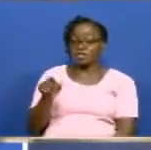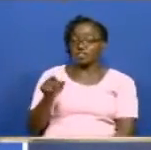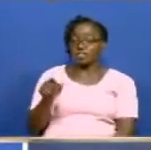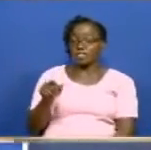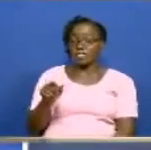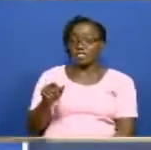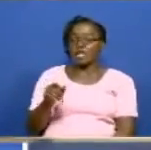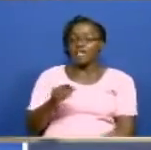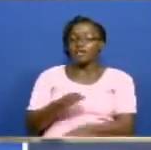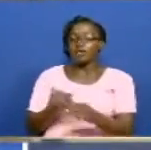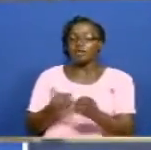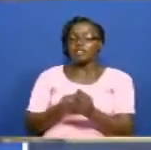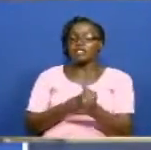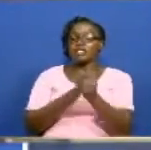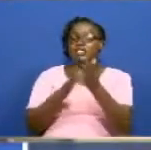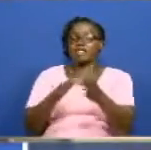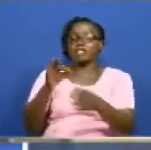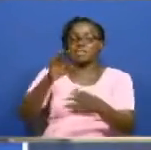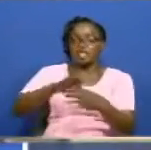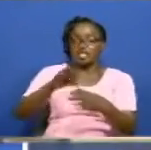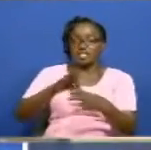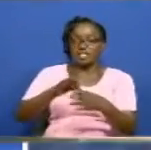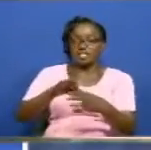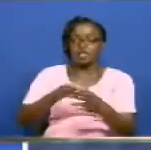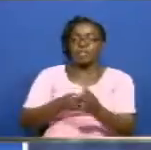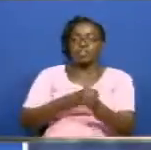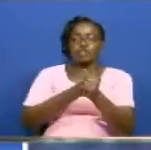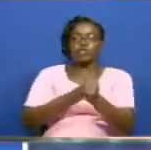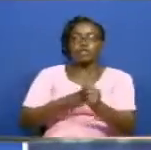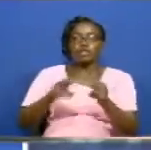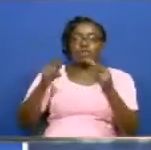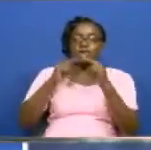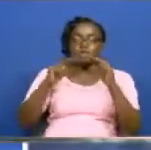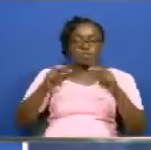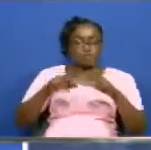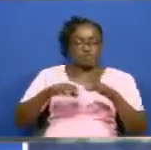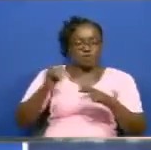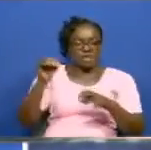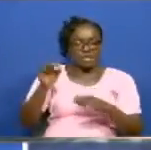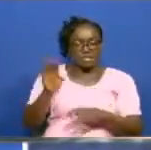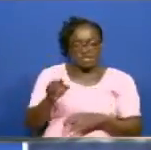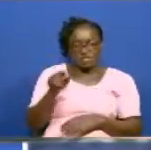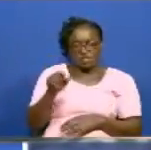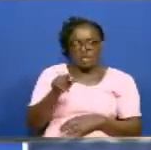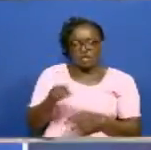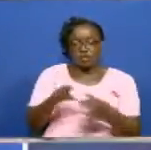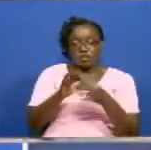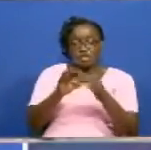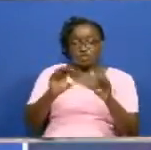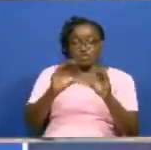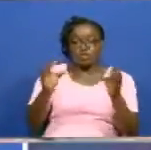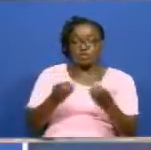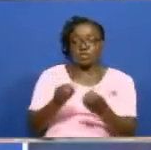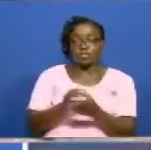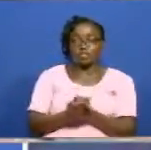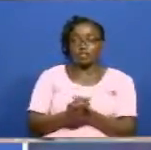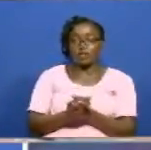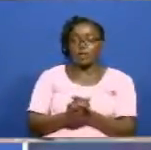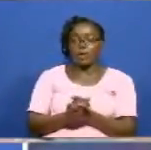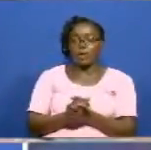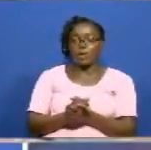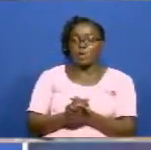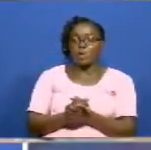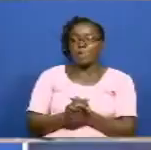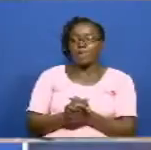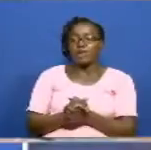called on elected leaders to spearhead the peace brokering process in their respective regions so as to unite the community. Leaders of the region, we've